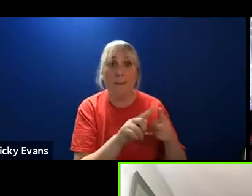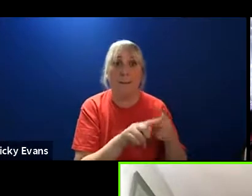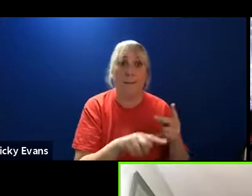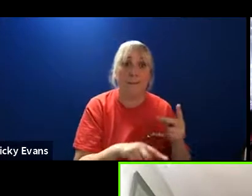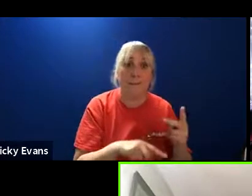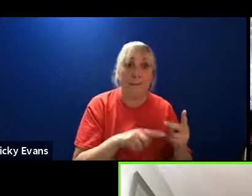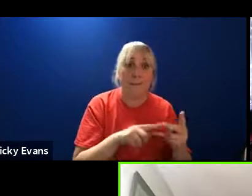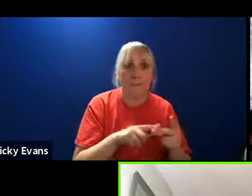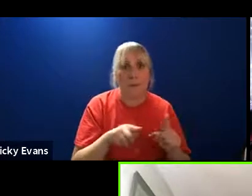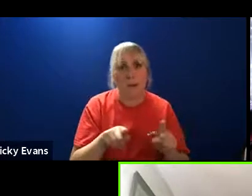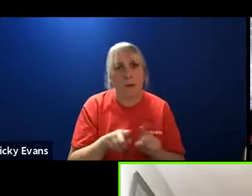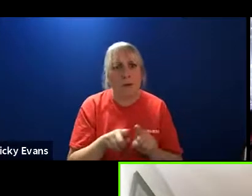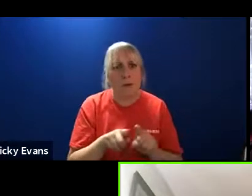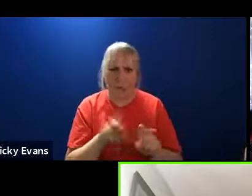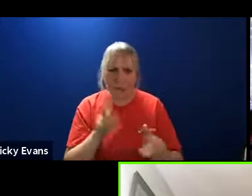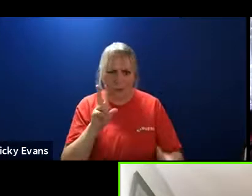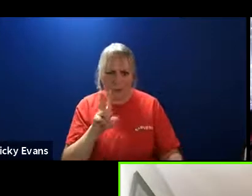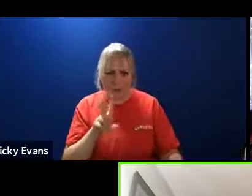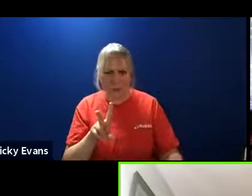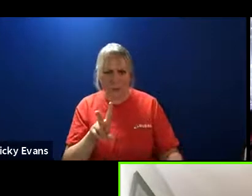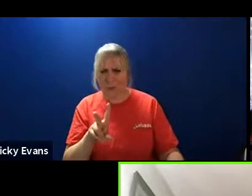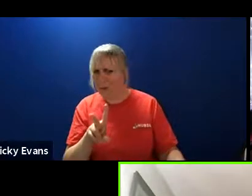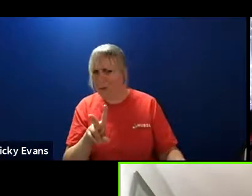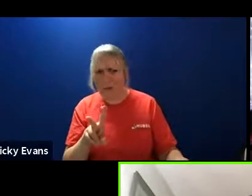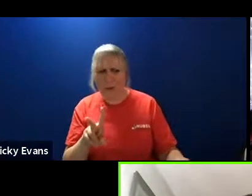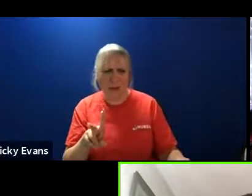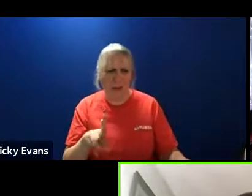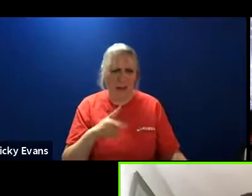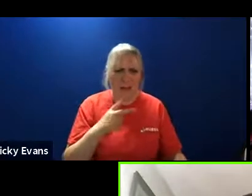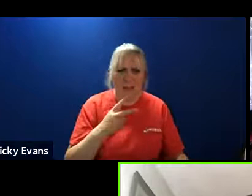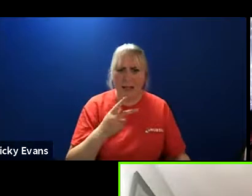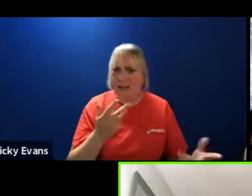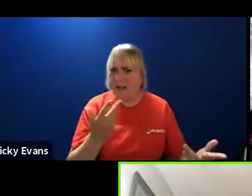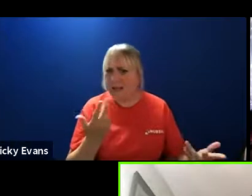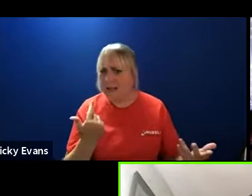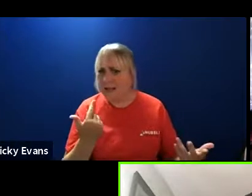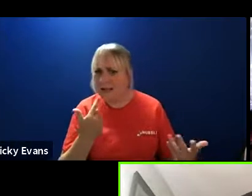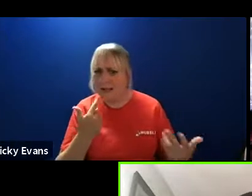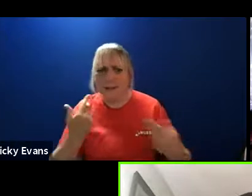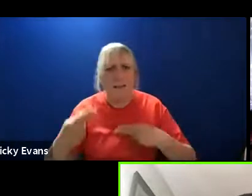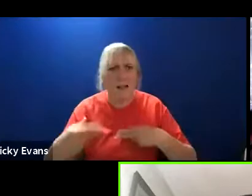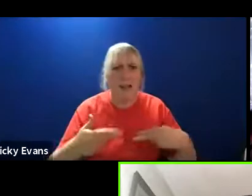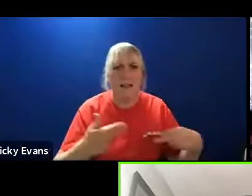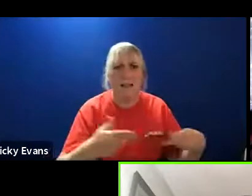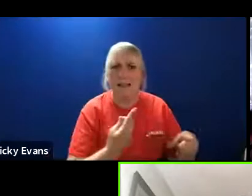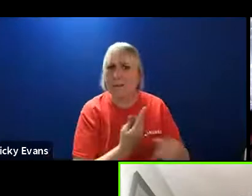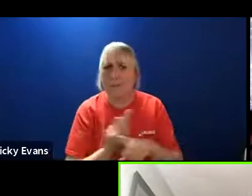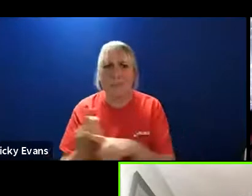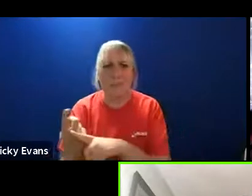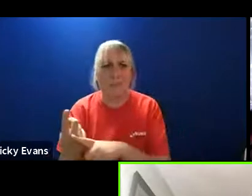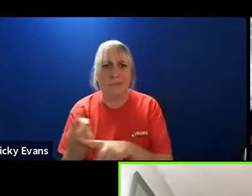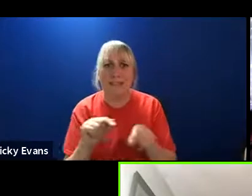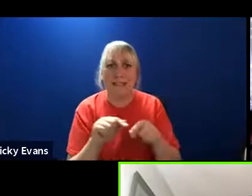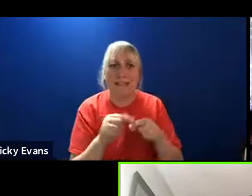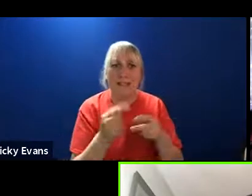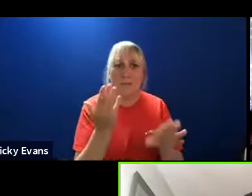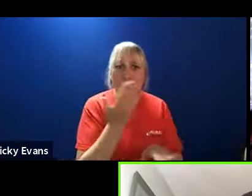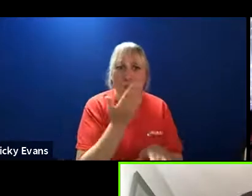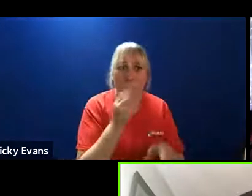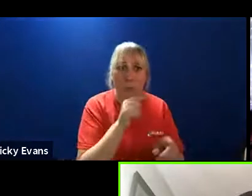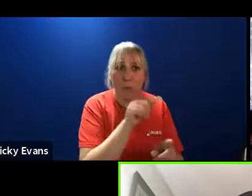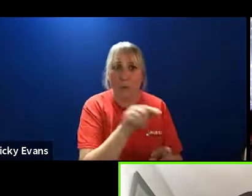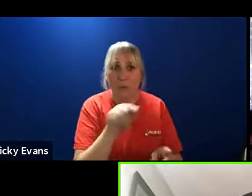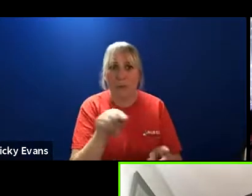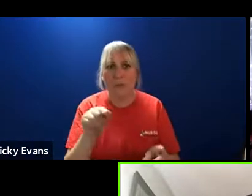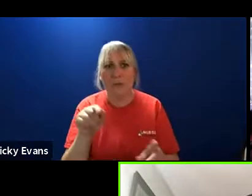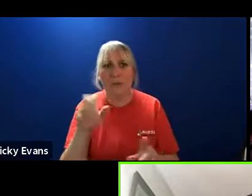saw some just amazing practice dancing and so on and so forth, which of course Cuba is